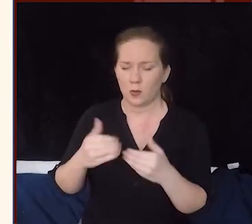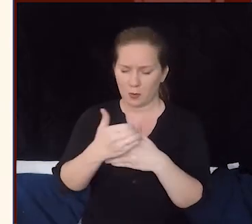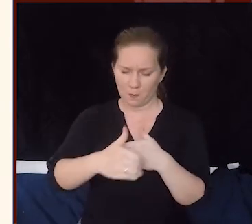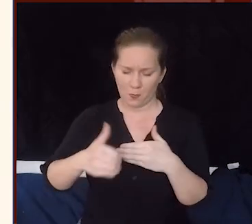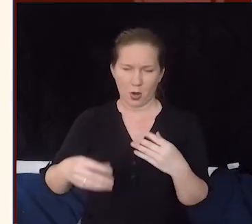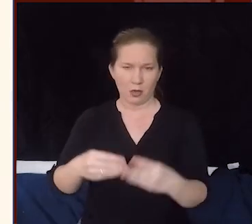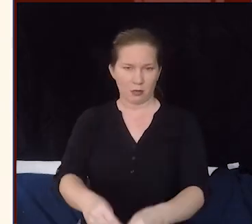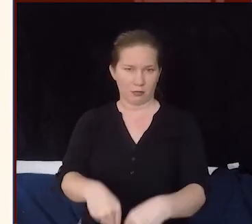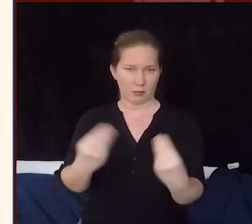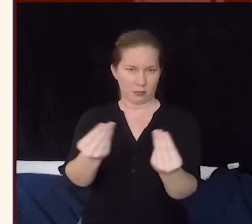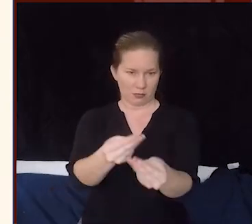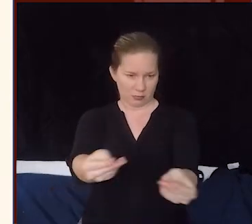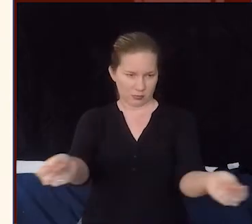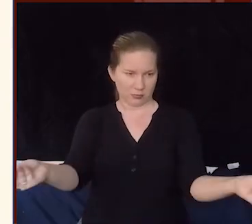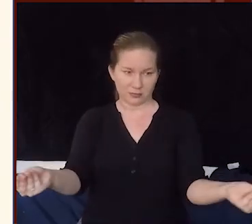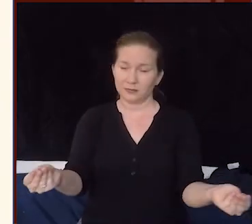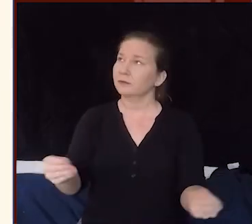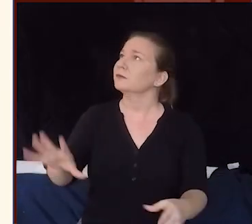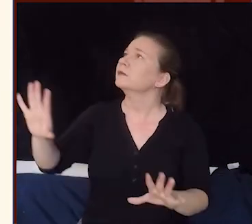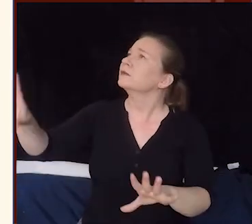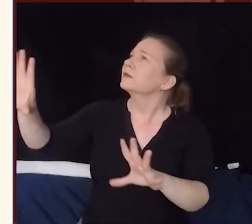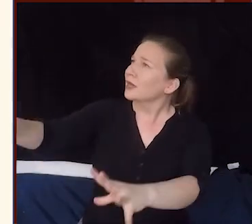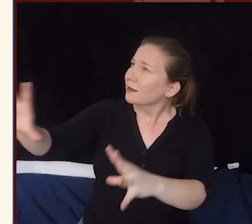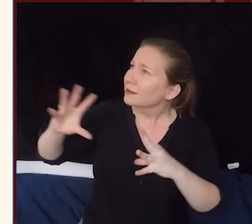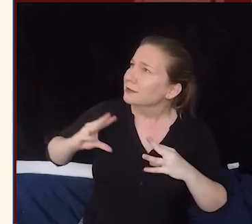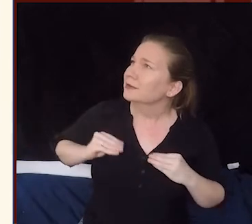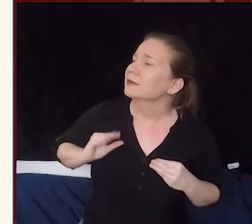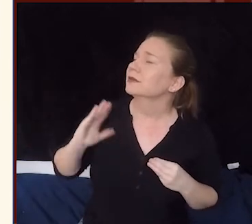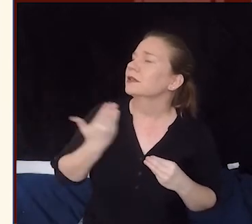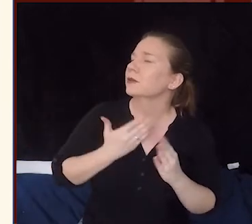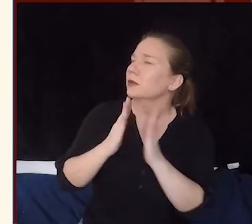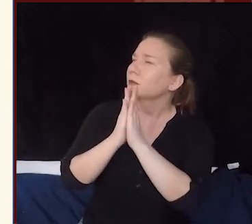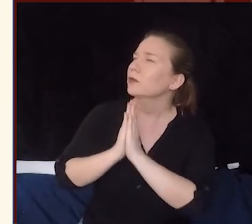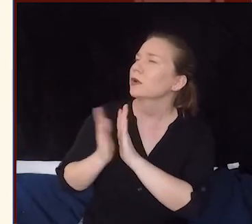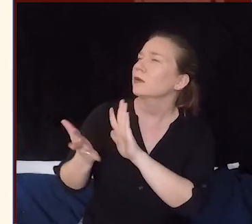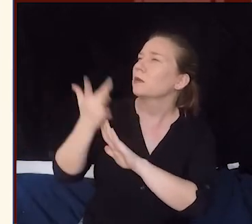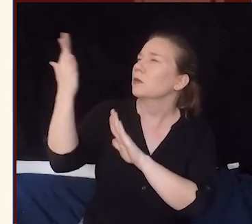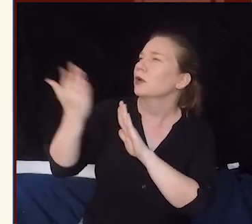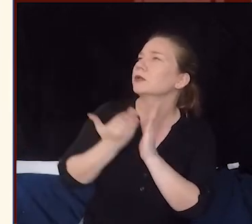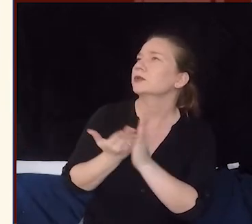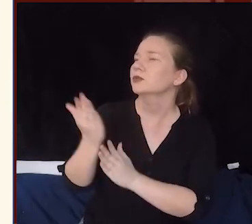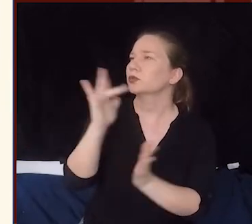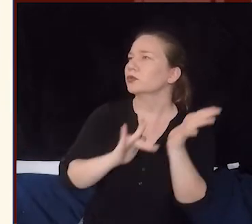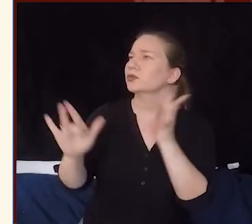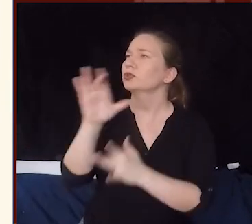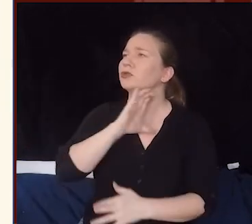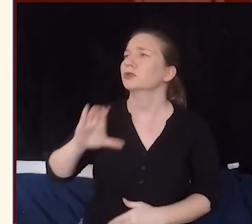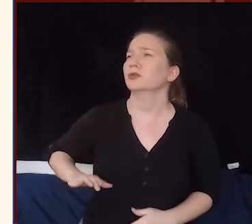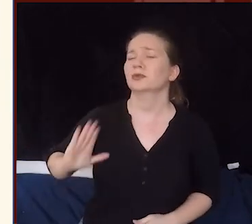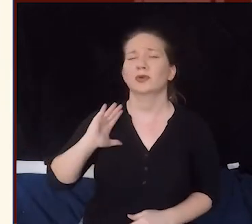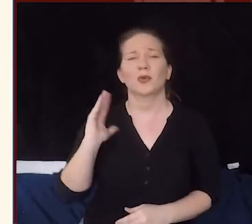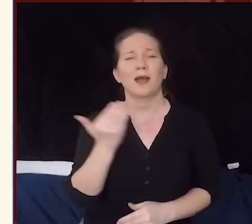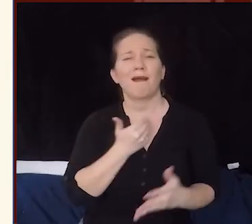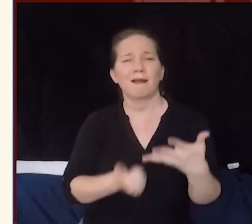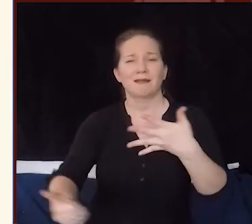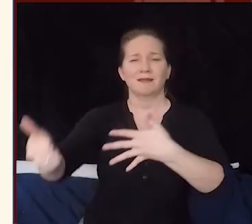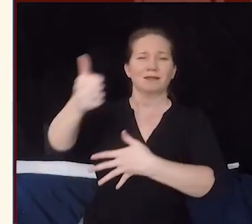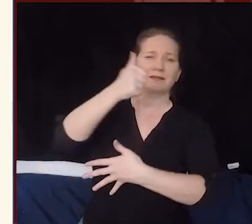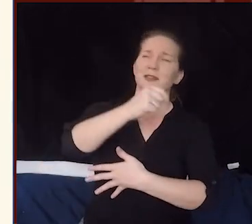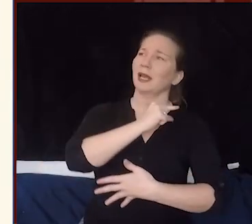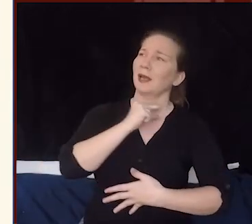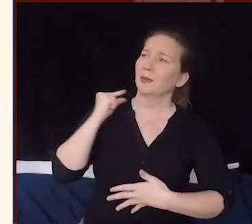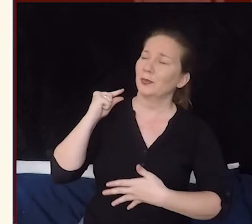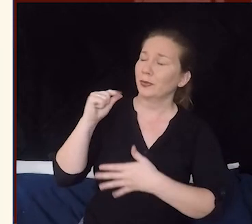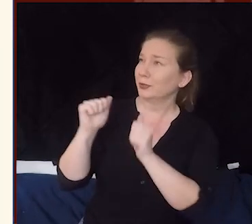Accept these prayers and praises, Father, through Jesus Christ, our great high priest, to whom with you and the Holy